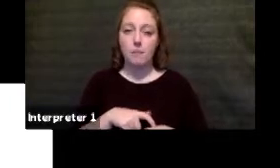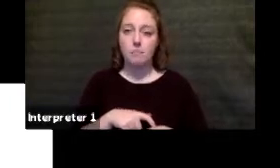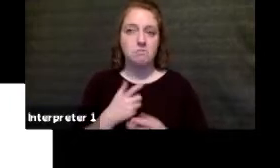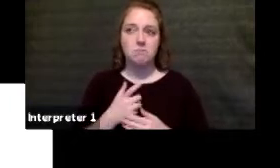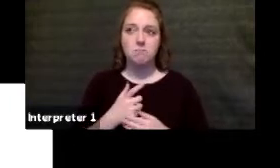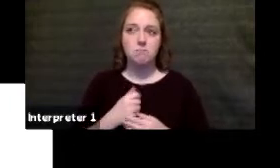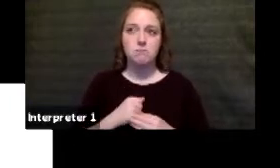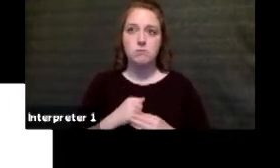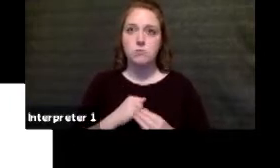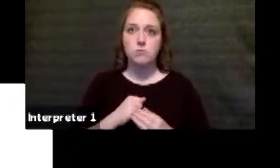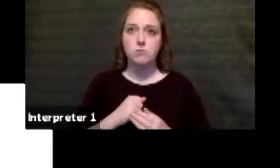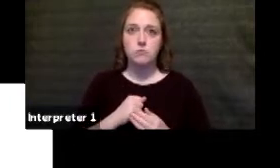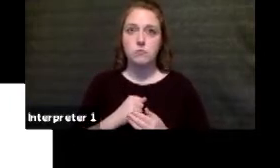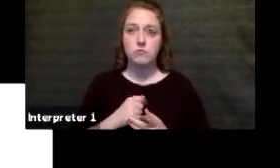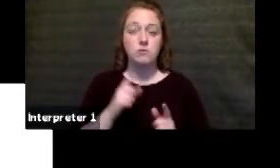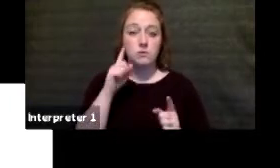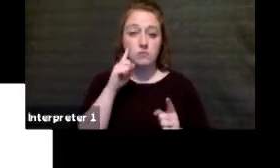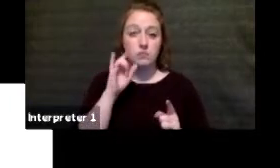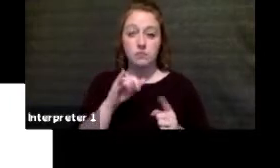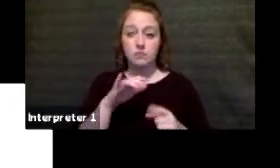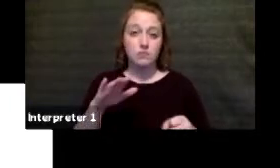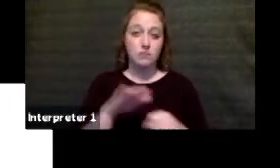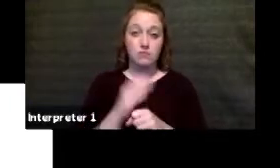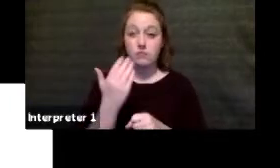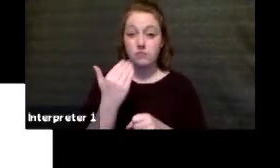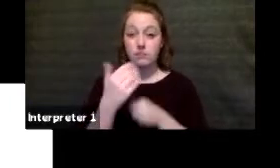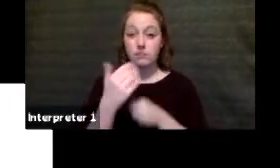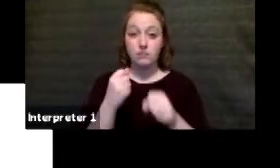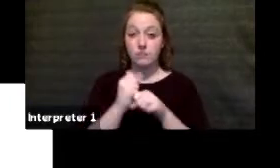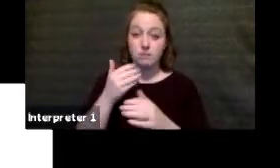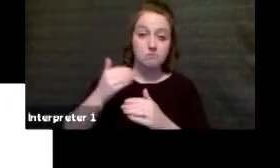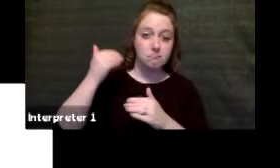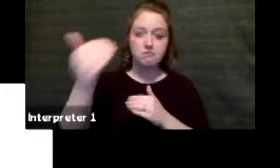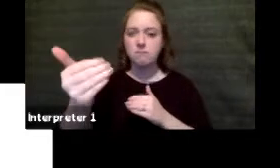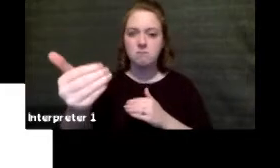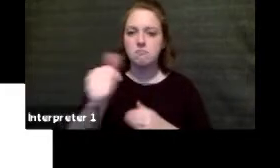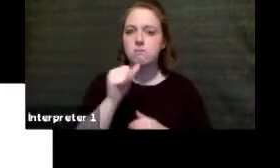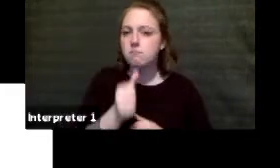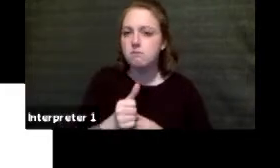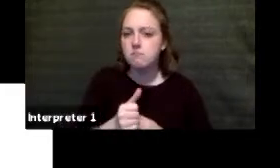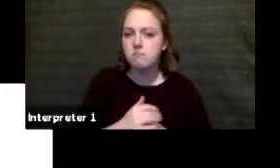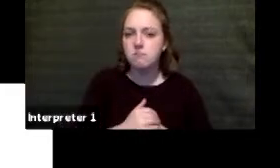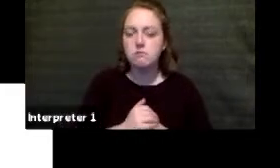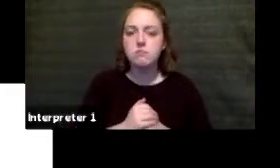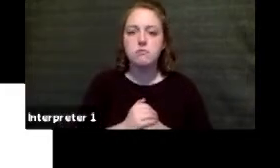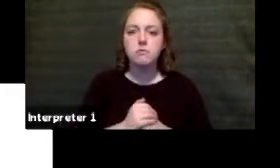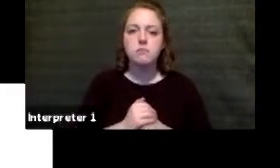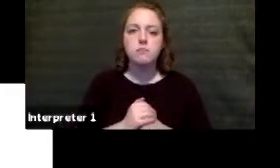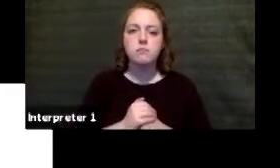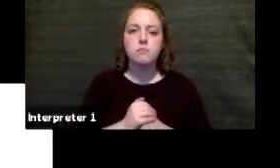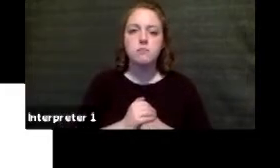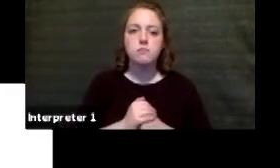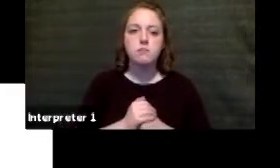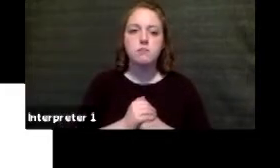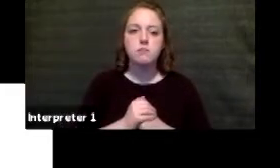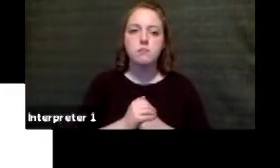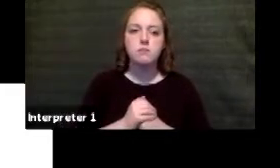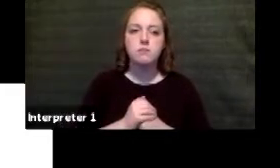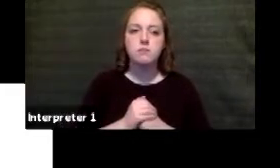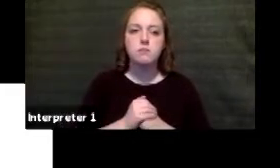to the full 15 year period, but the plan,